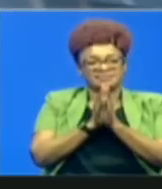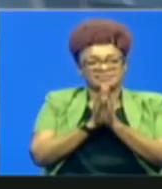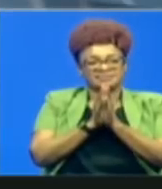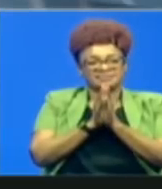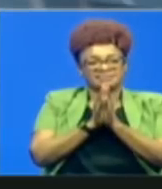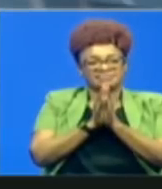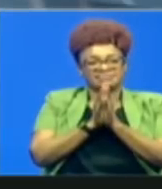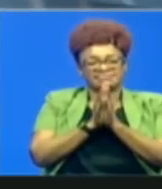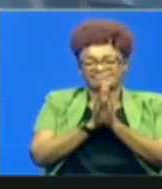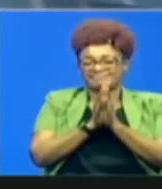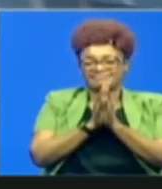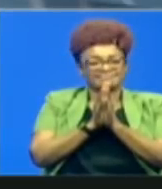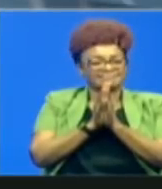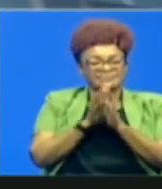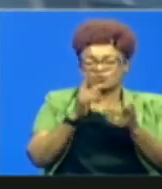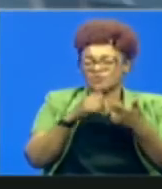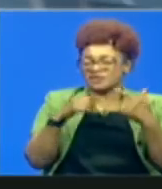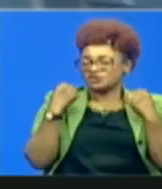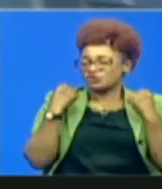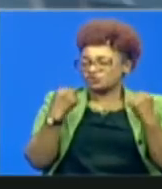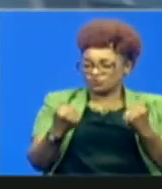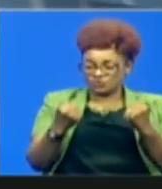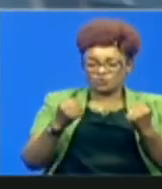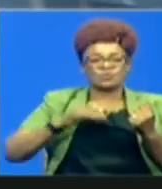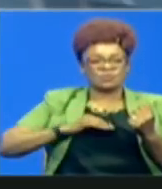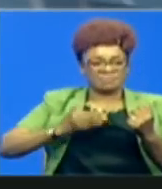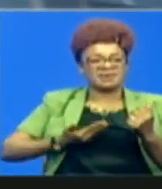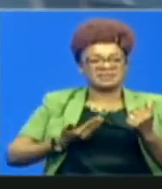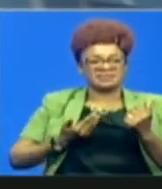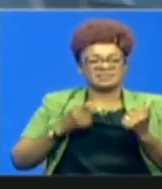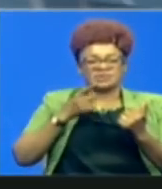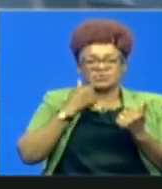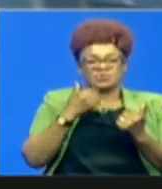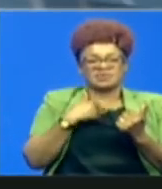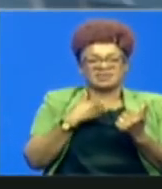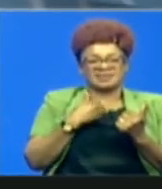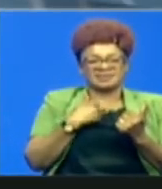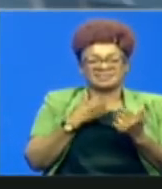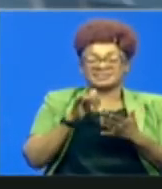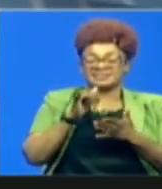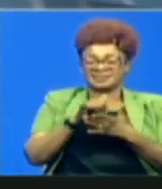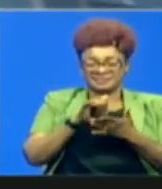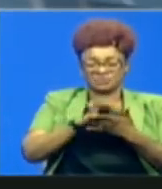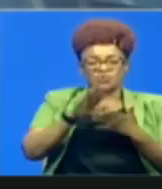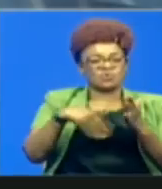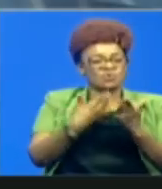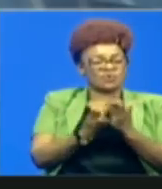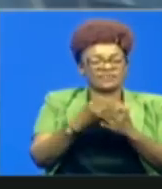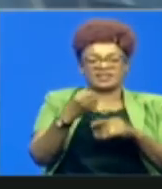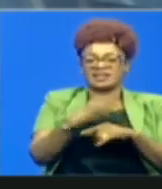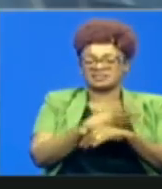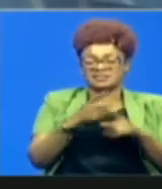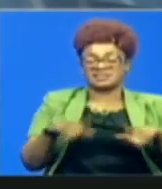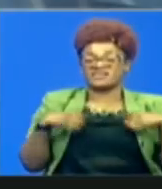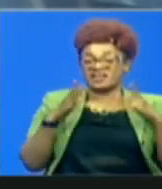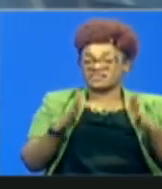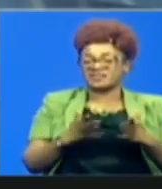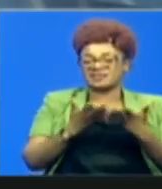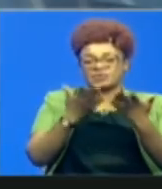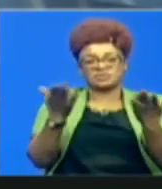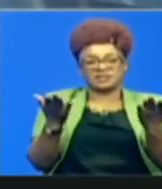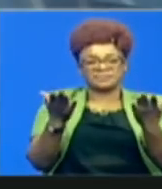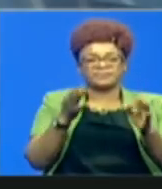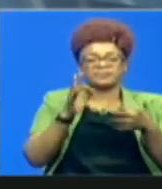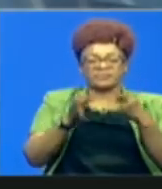What a strong woman, hats off to her and to all the cancer survivors out there. And if you